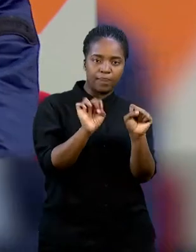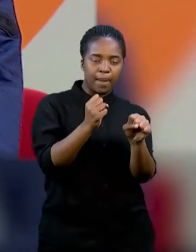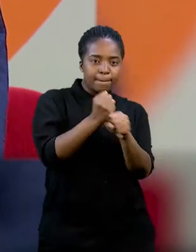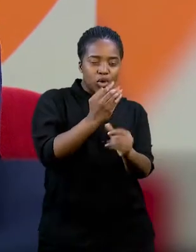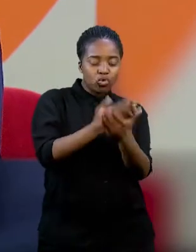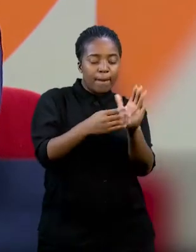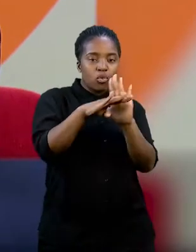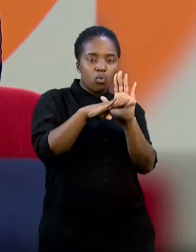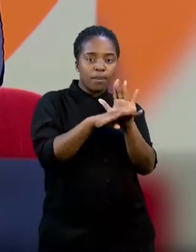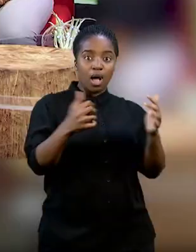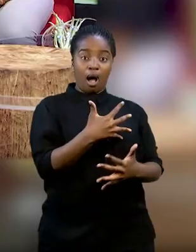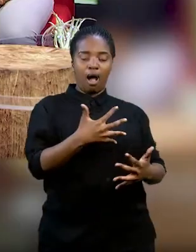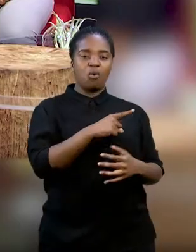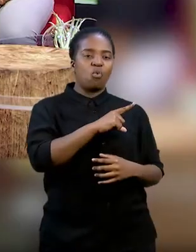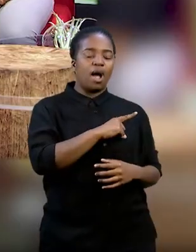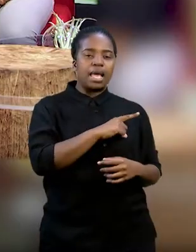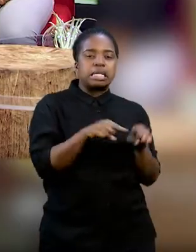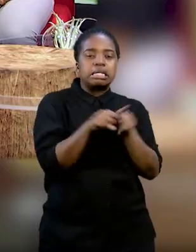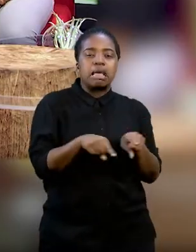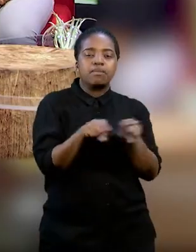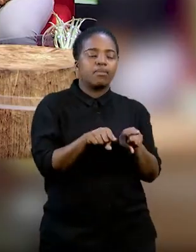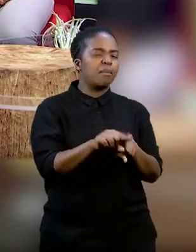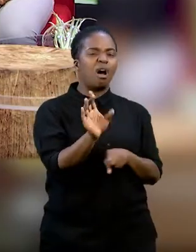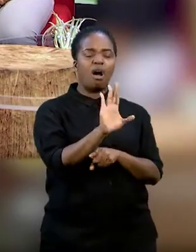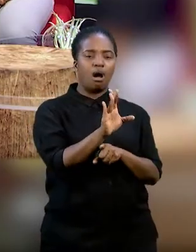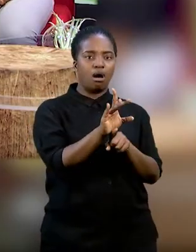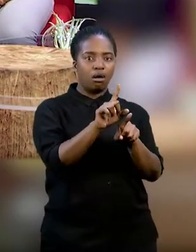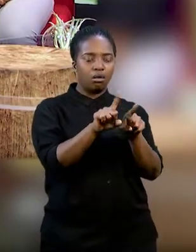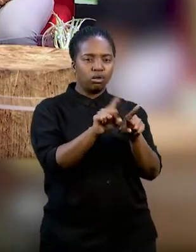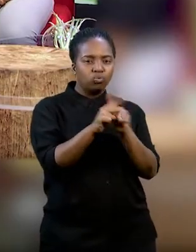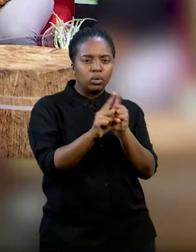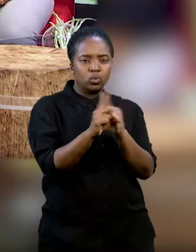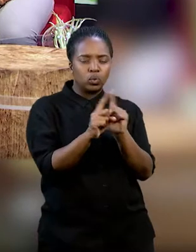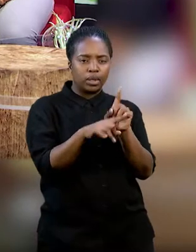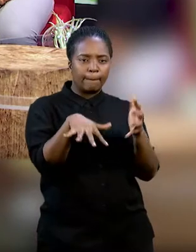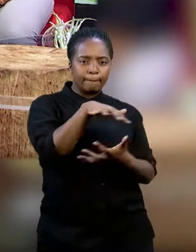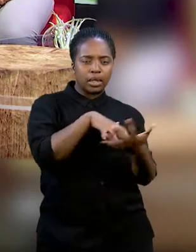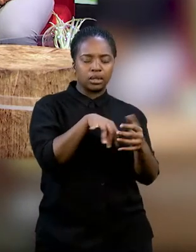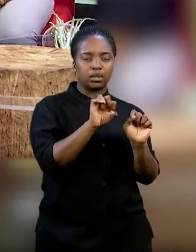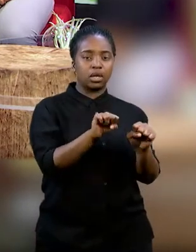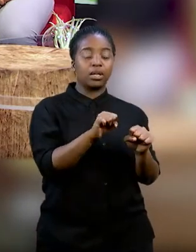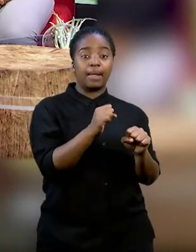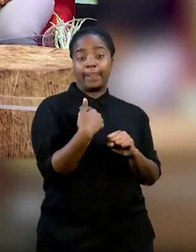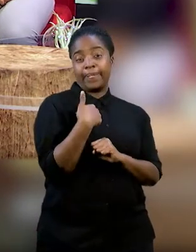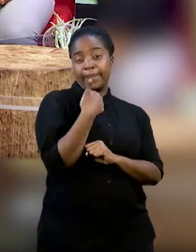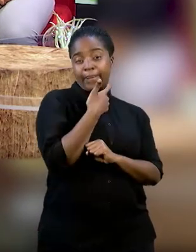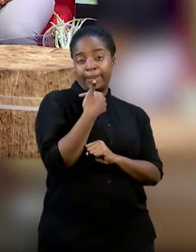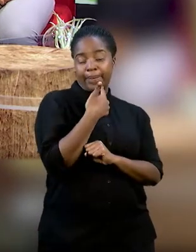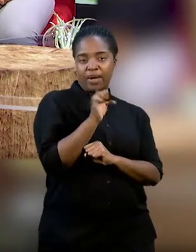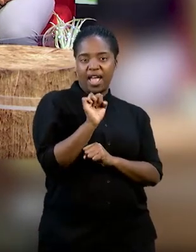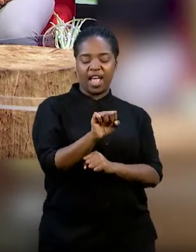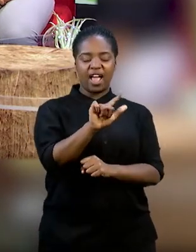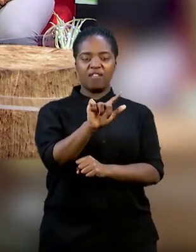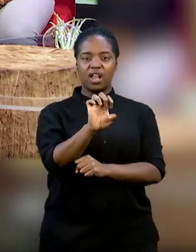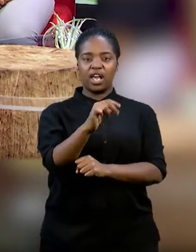see I program yet iyaba surprise because I yonin day one I make sure so sisana kwenza I show